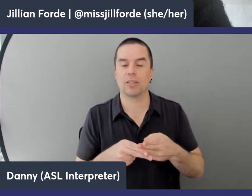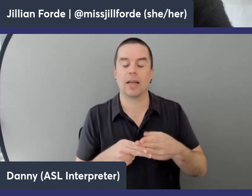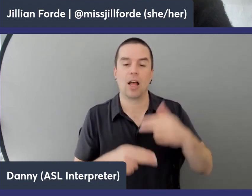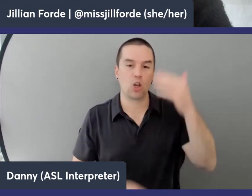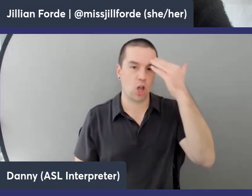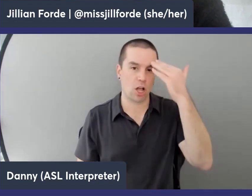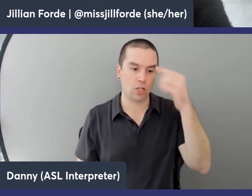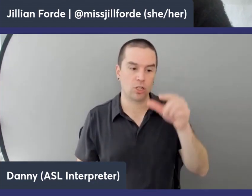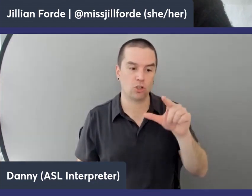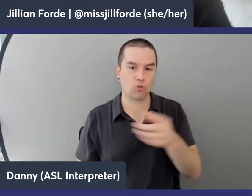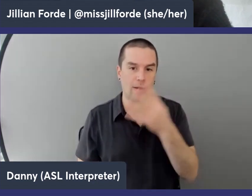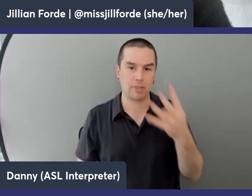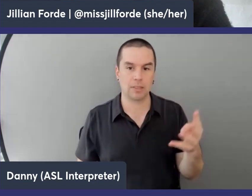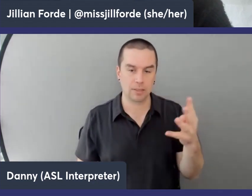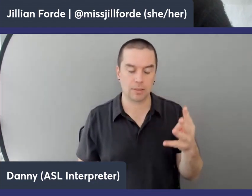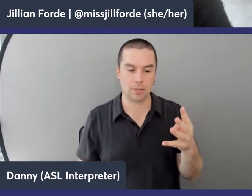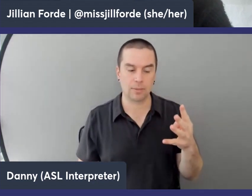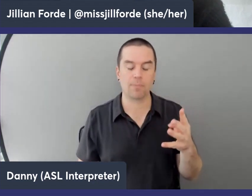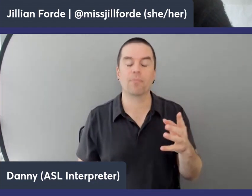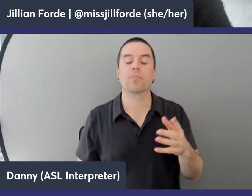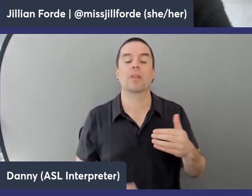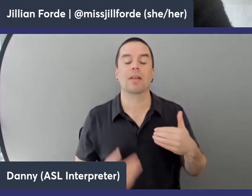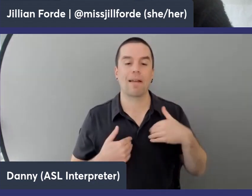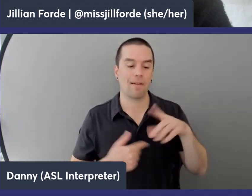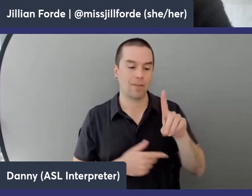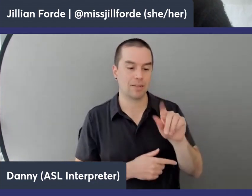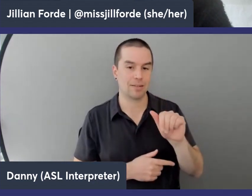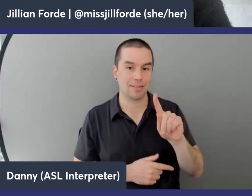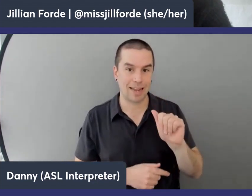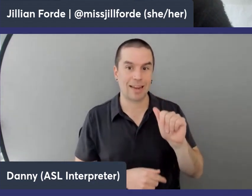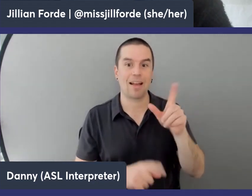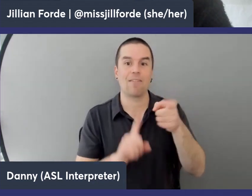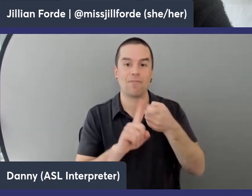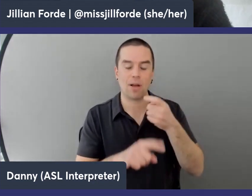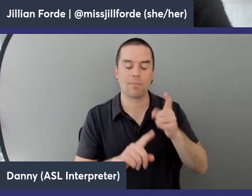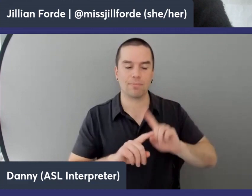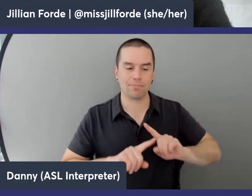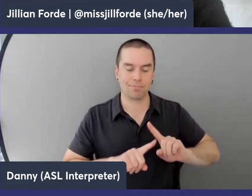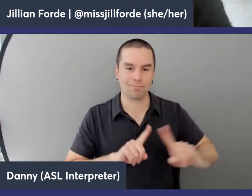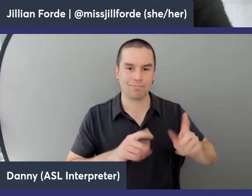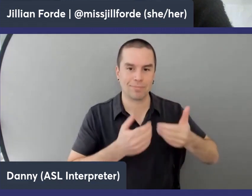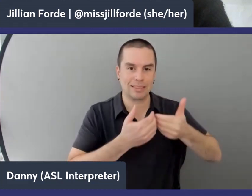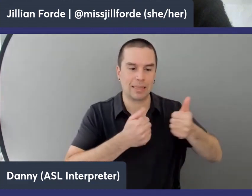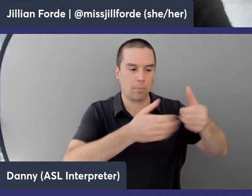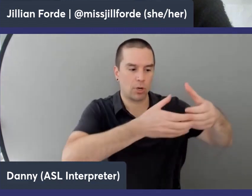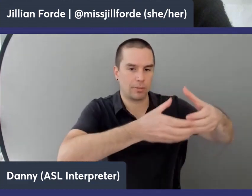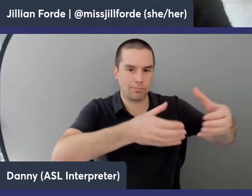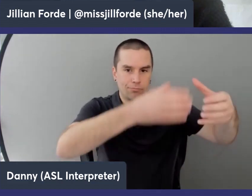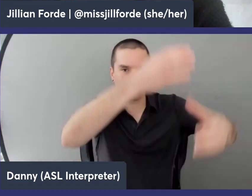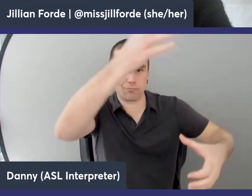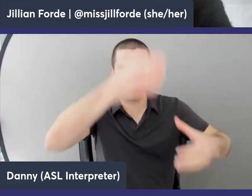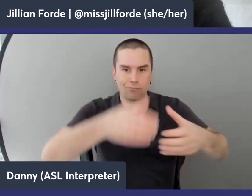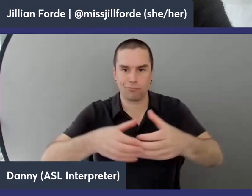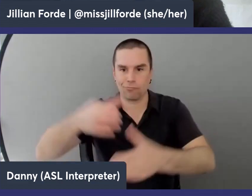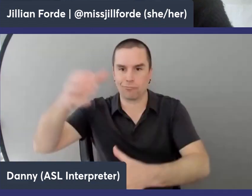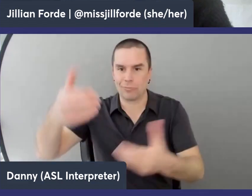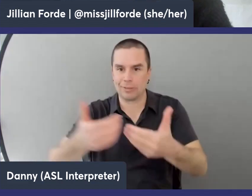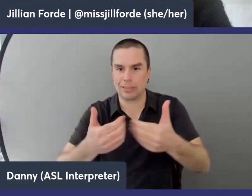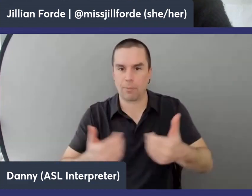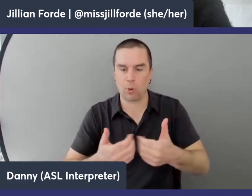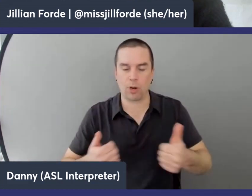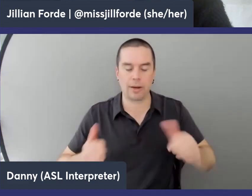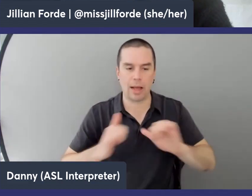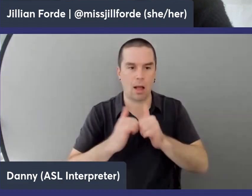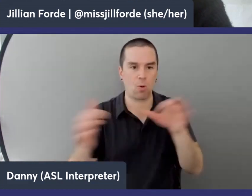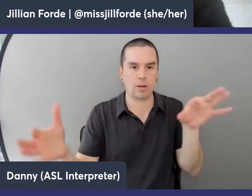connect data from different data silos. But I also kind of think of it as a little bit of a catch-all term, sort of like machine learning or AI, where when